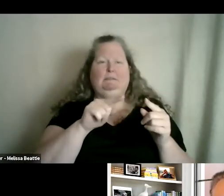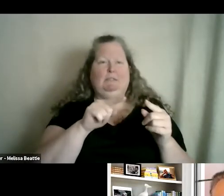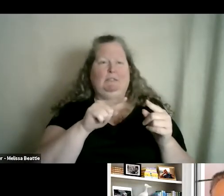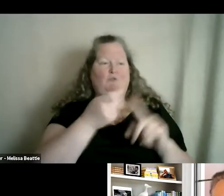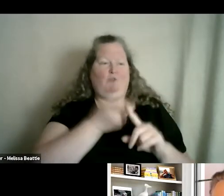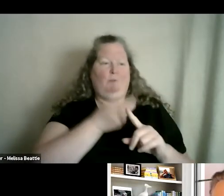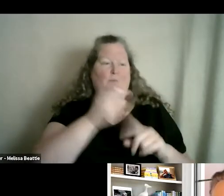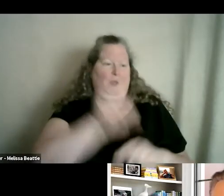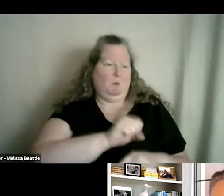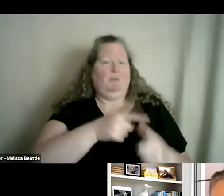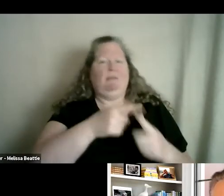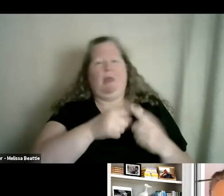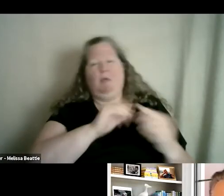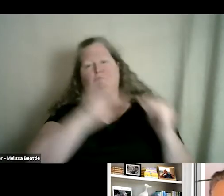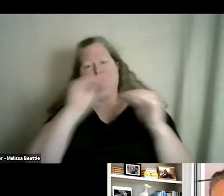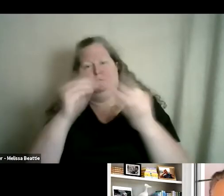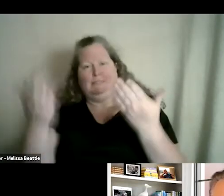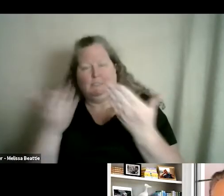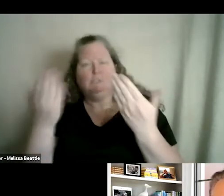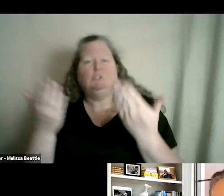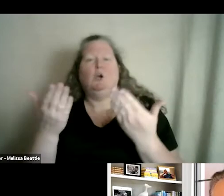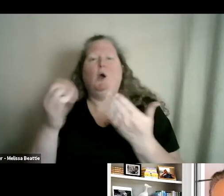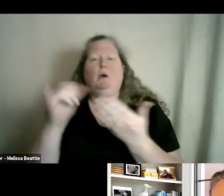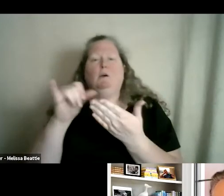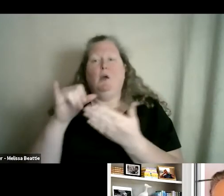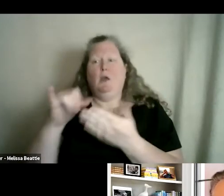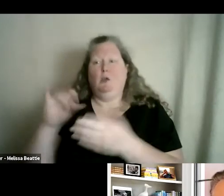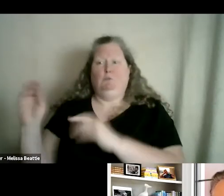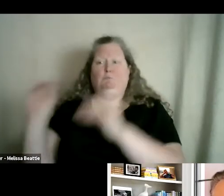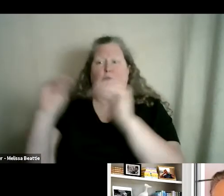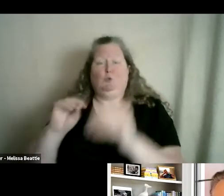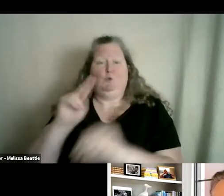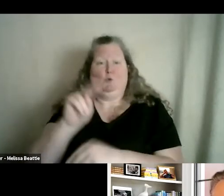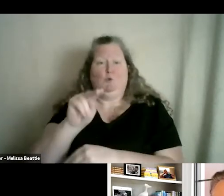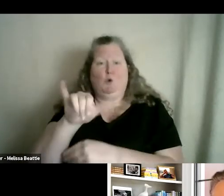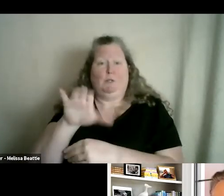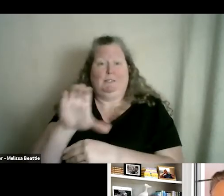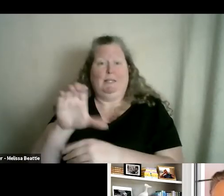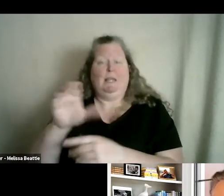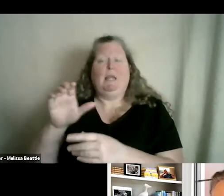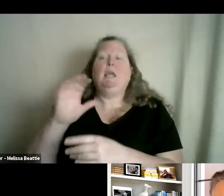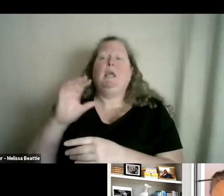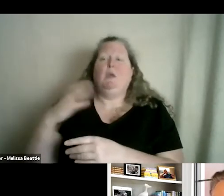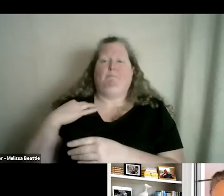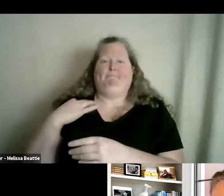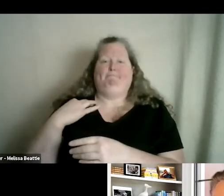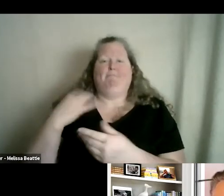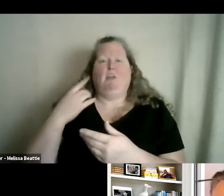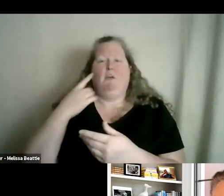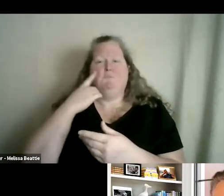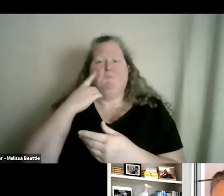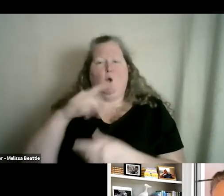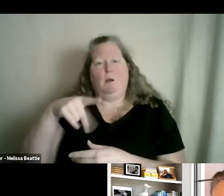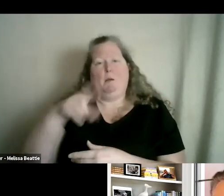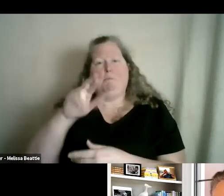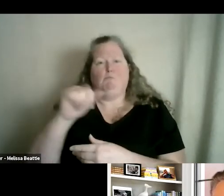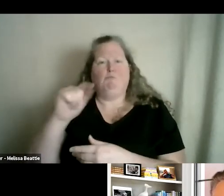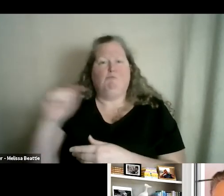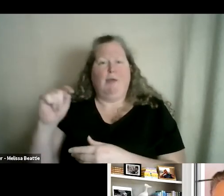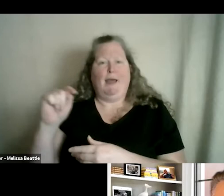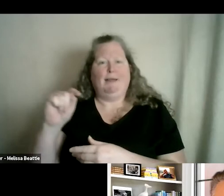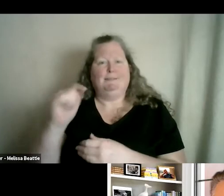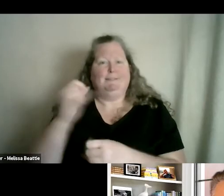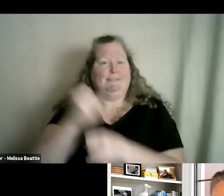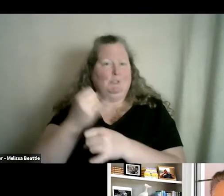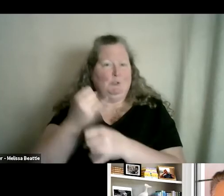So following his move to New York City, Chris was appointed Director of Academic Computing at Pratt Institute. A few years later, was recruited by